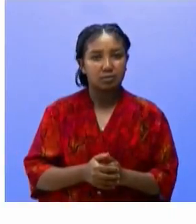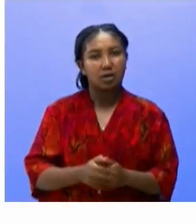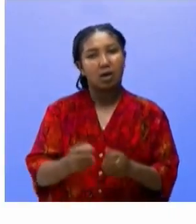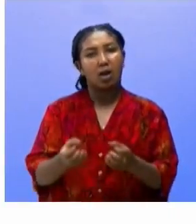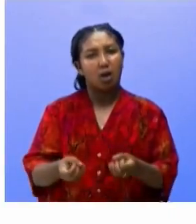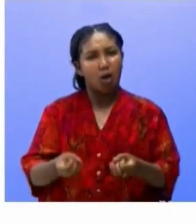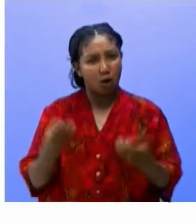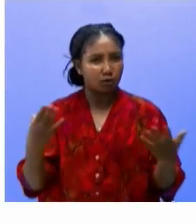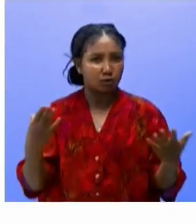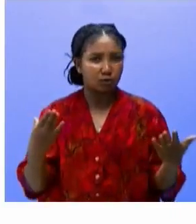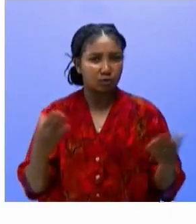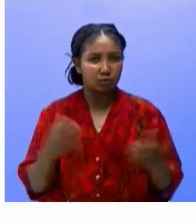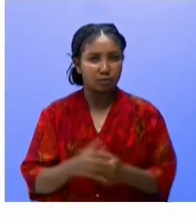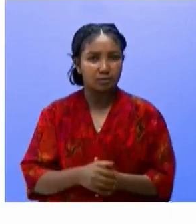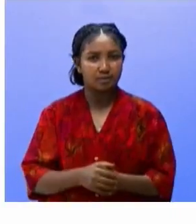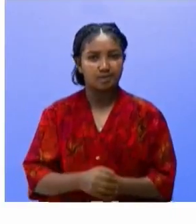lot,